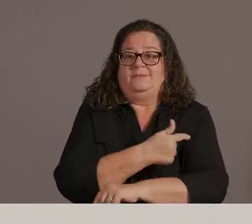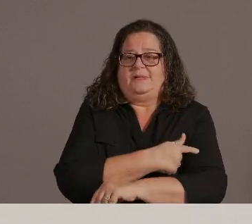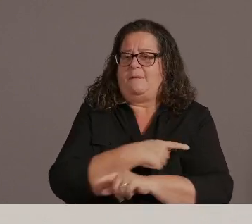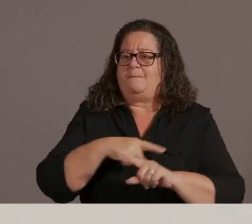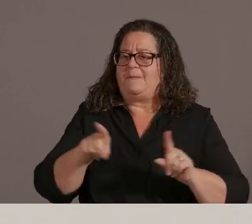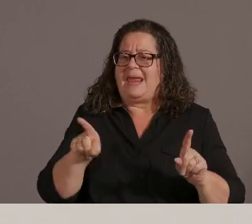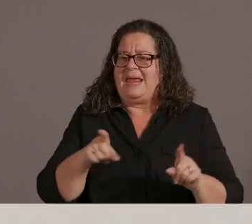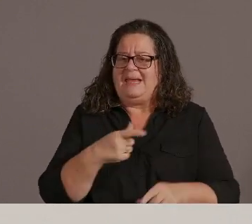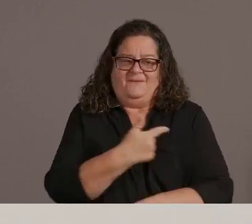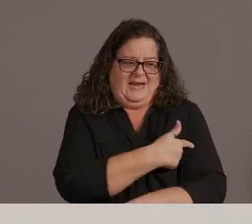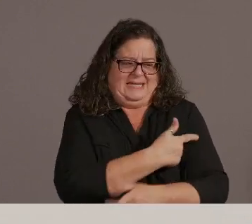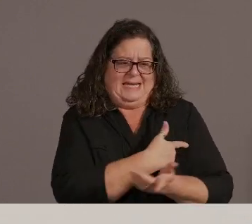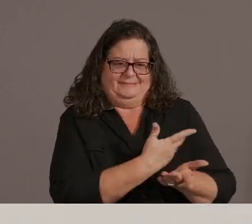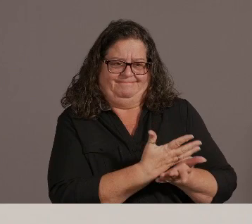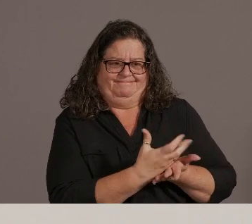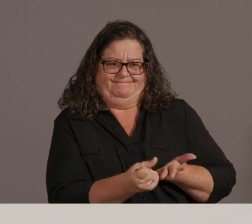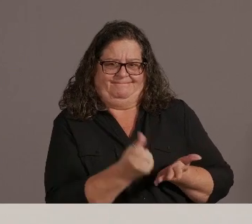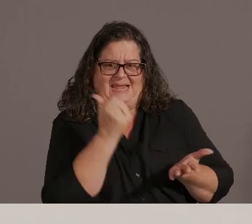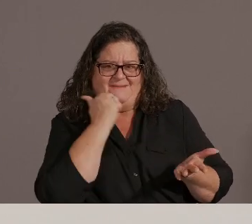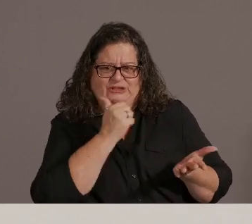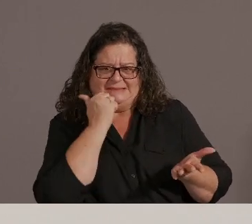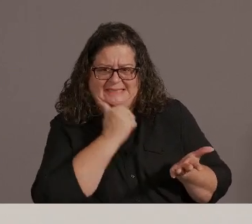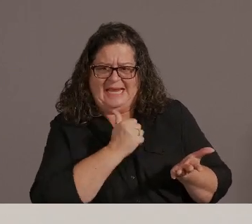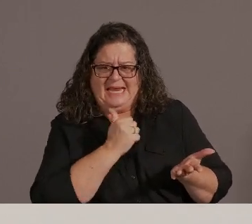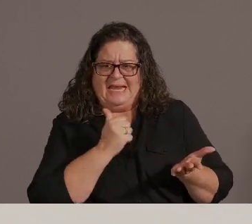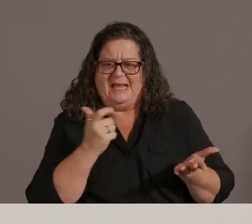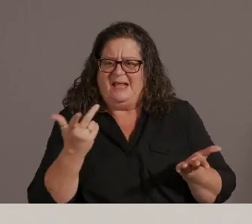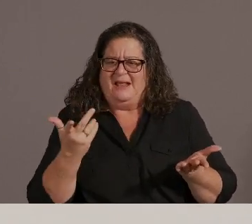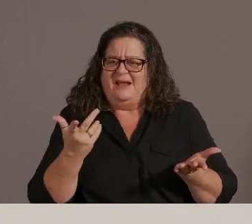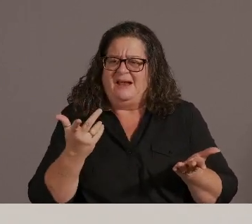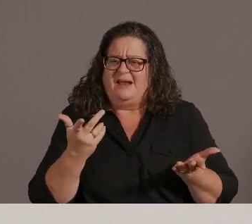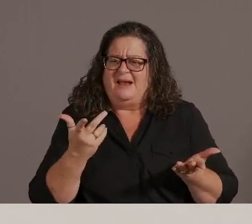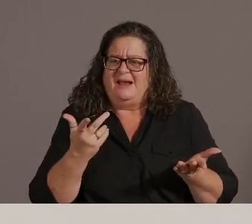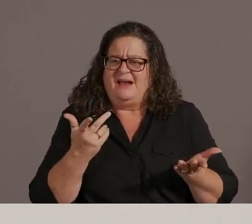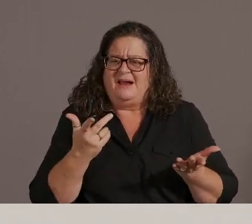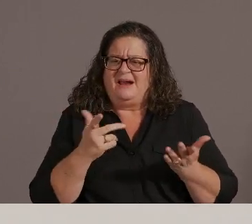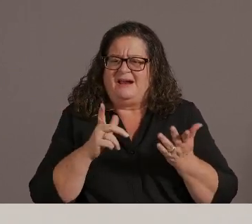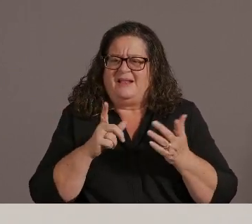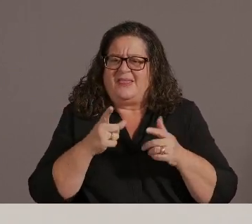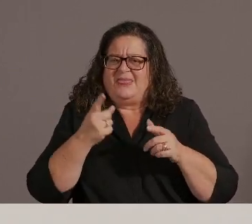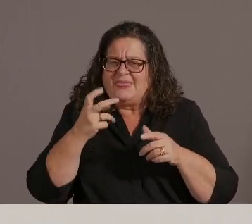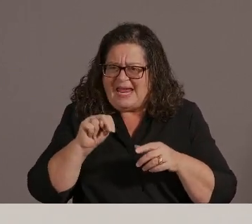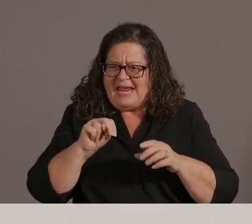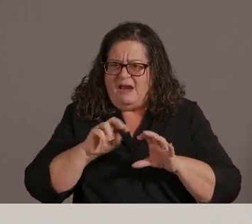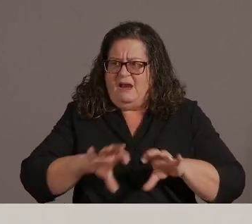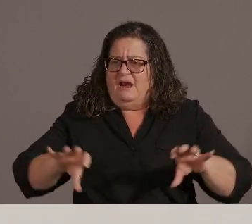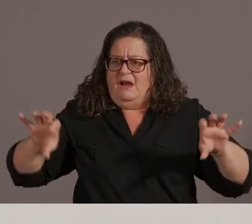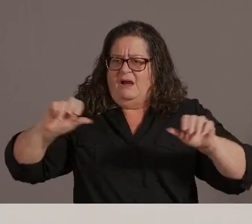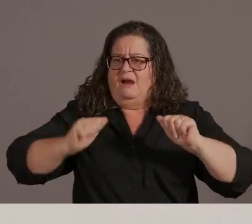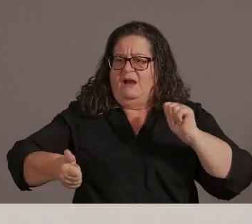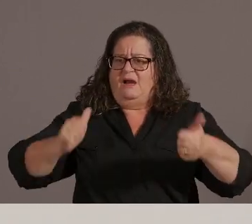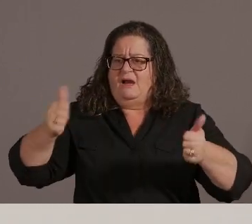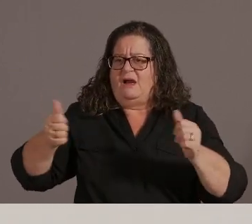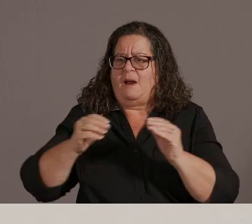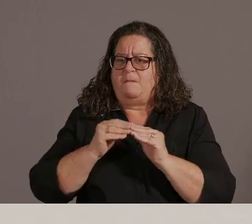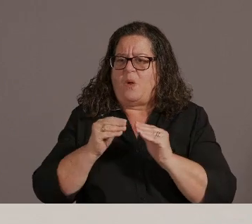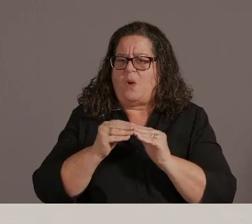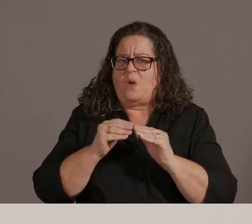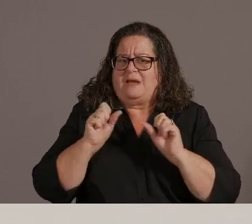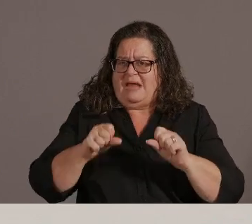day with the additional sites. What are those additional sites? So we're still evaluating bringing on sites